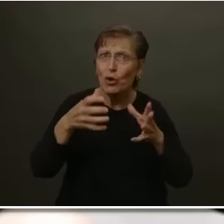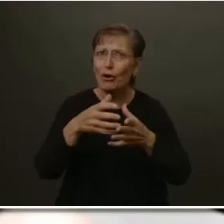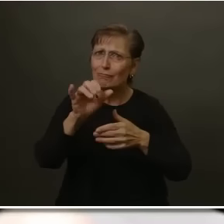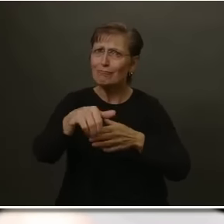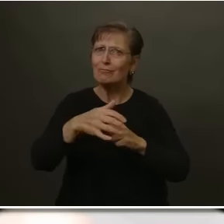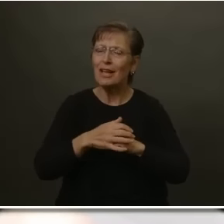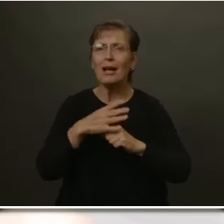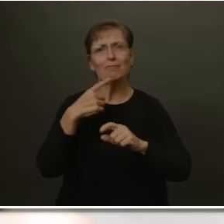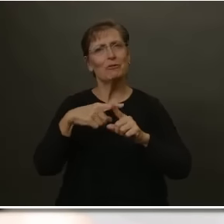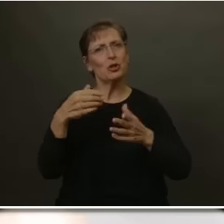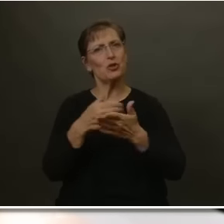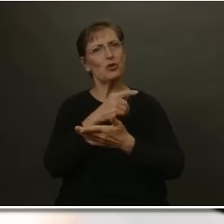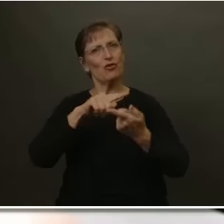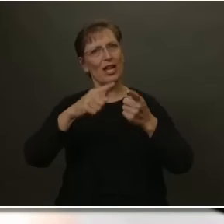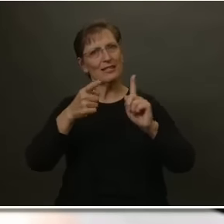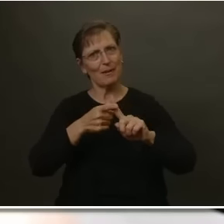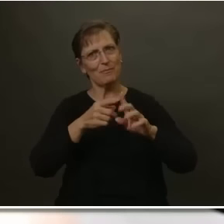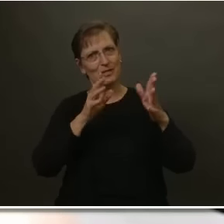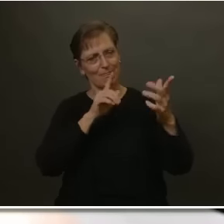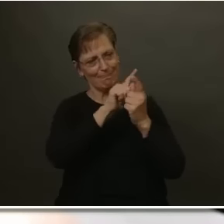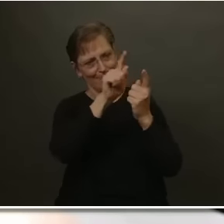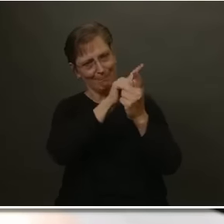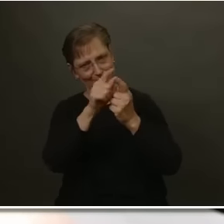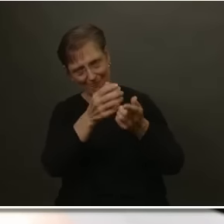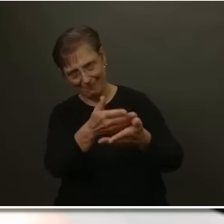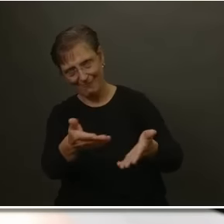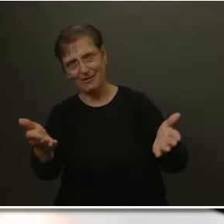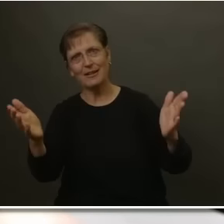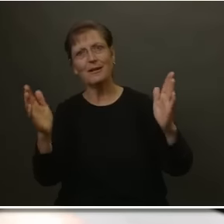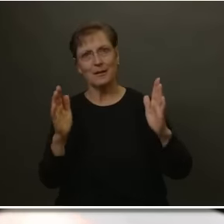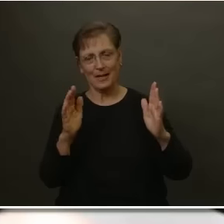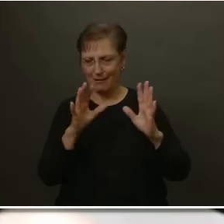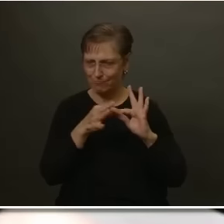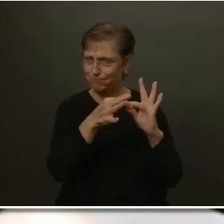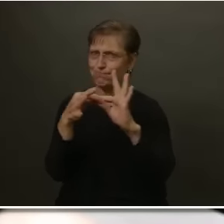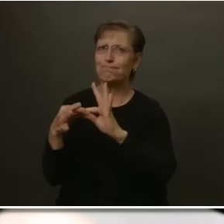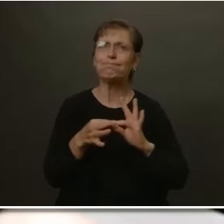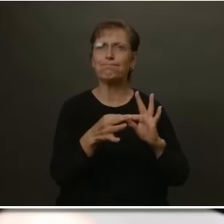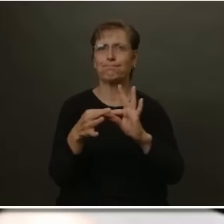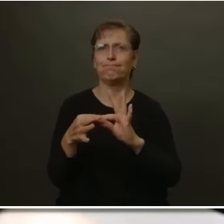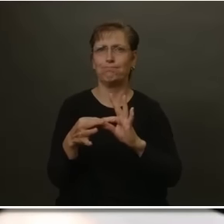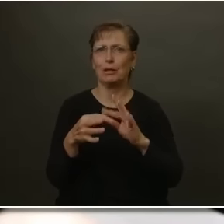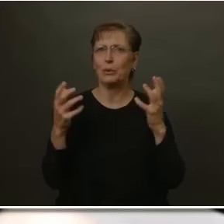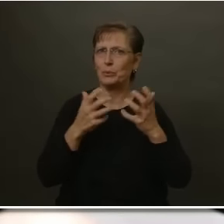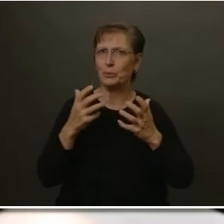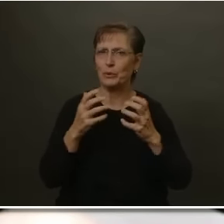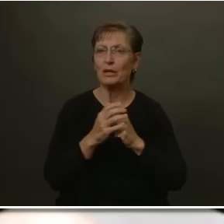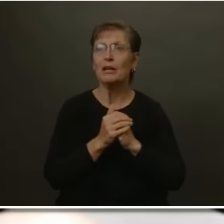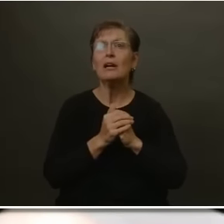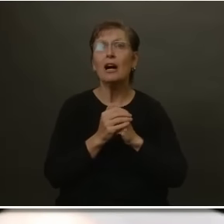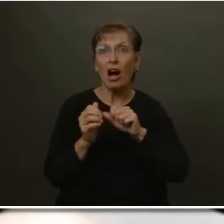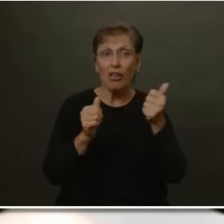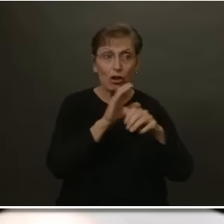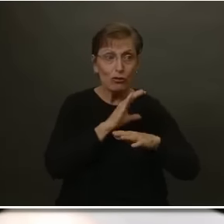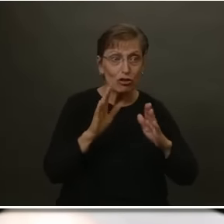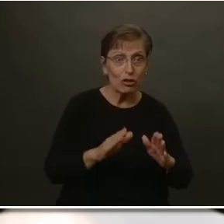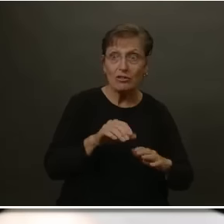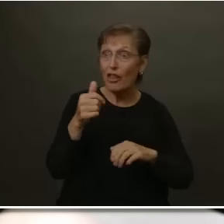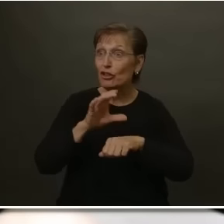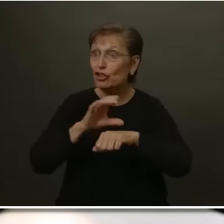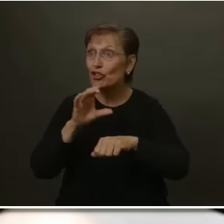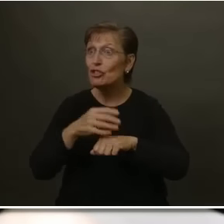forge new friendships and bonds, communion with other Christians and churches so that the world